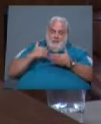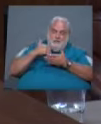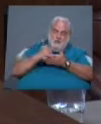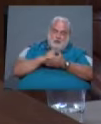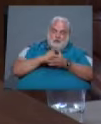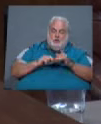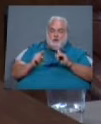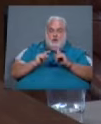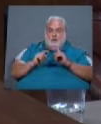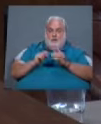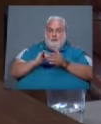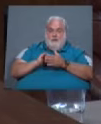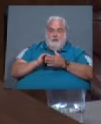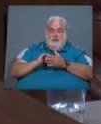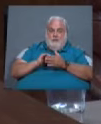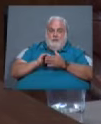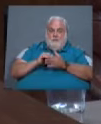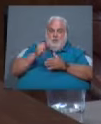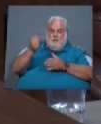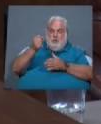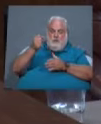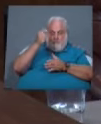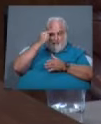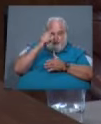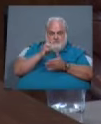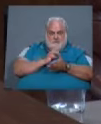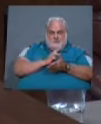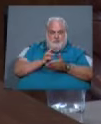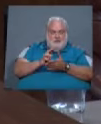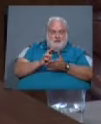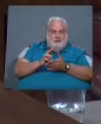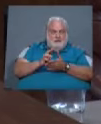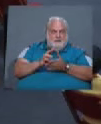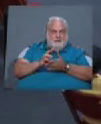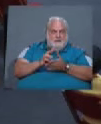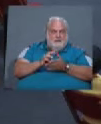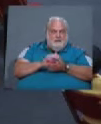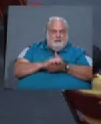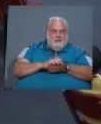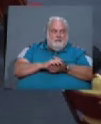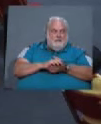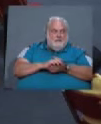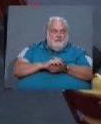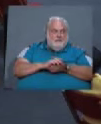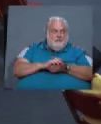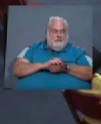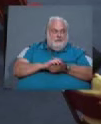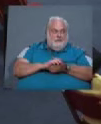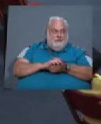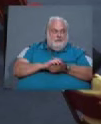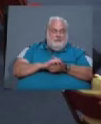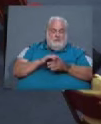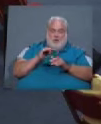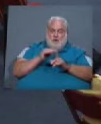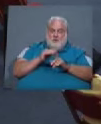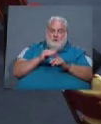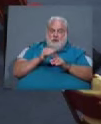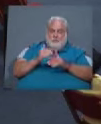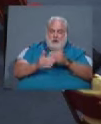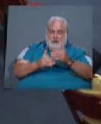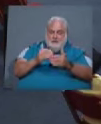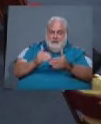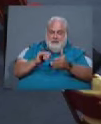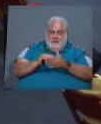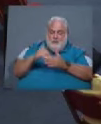we postpone this for 6 weeks. I'm in support of that. One other question, Tony. The notification process, is